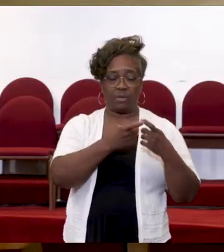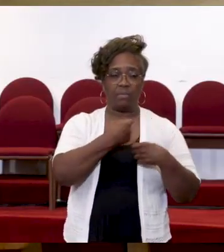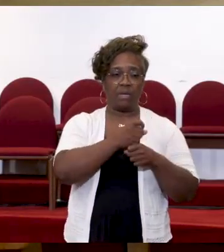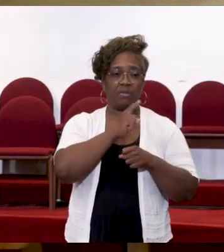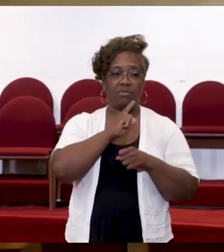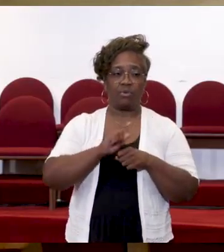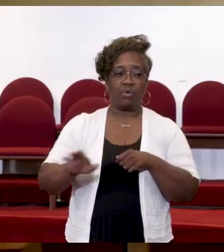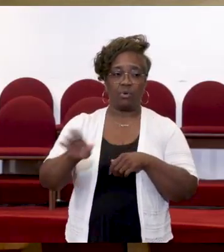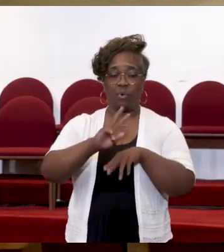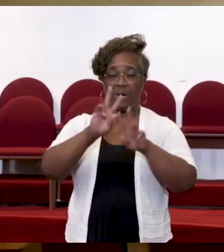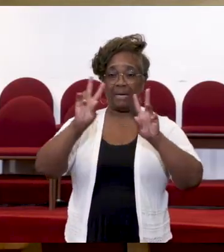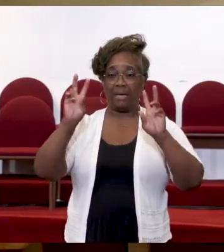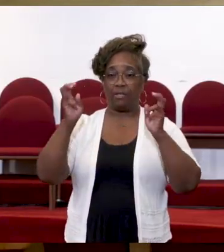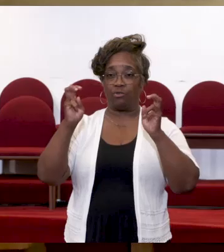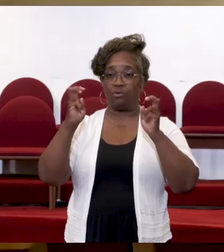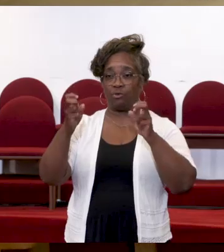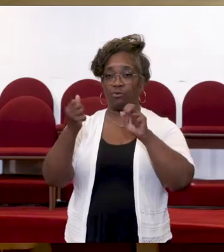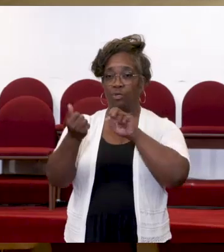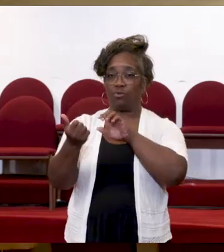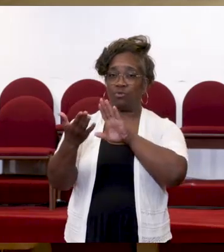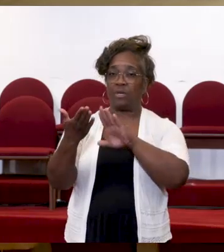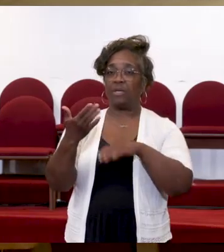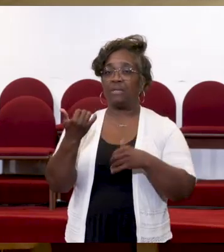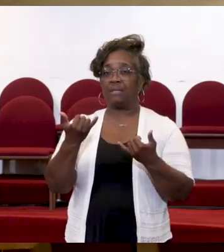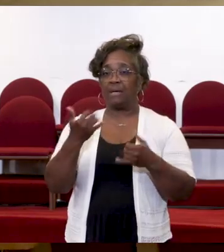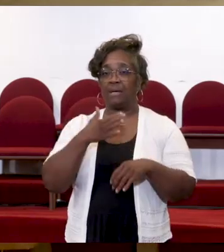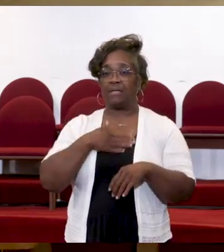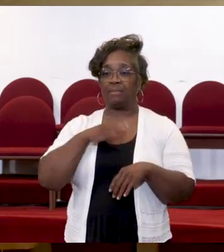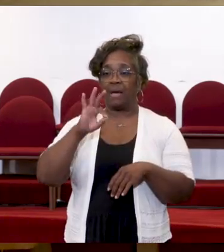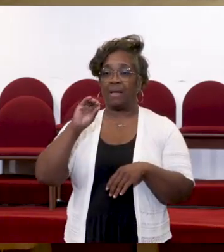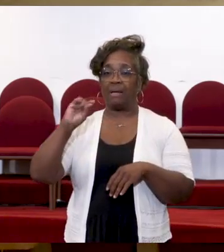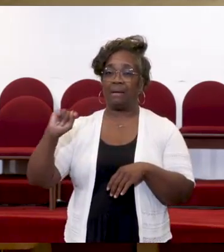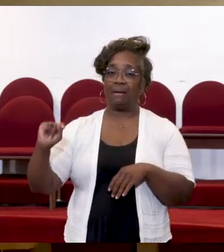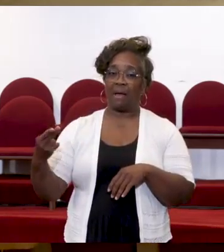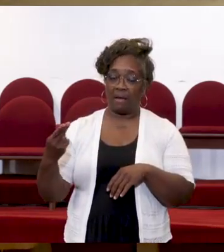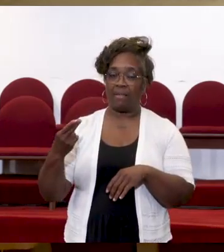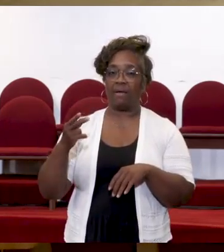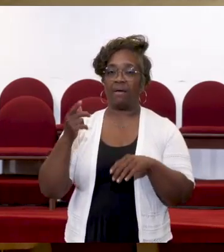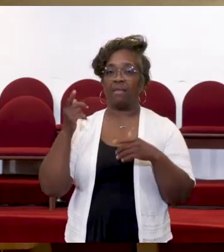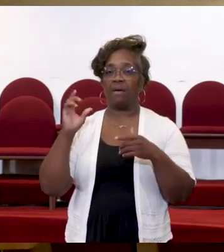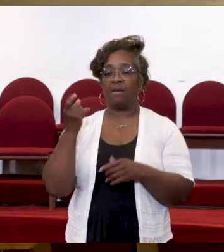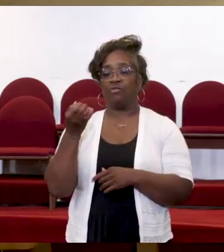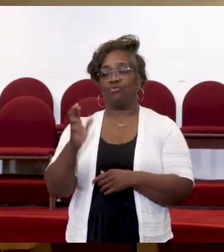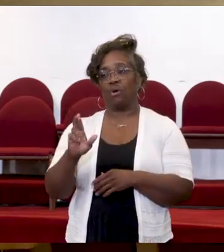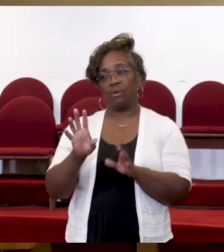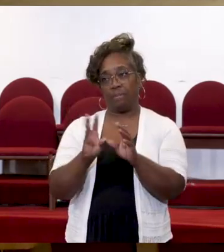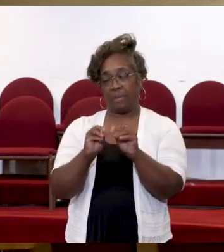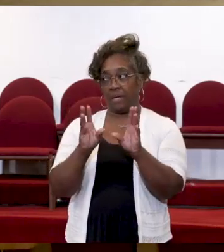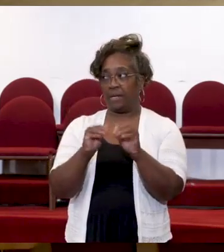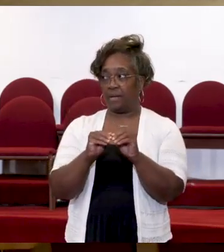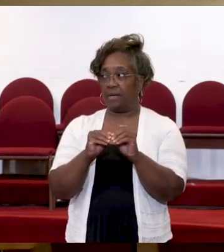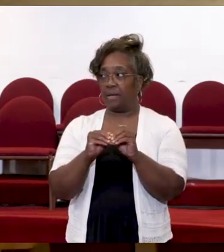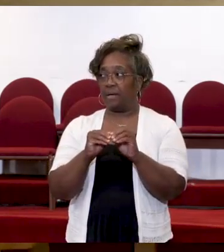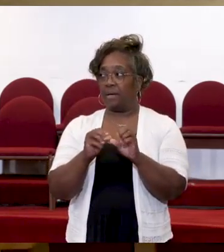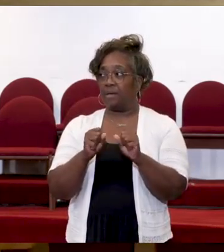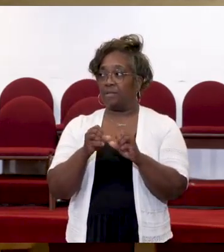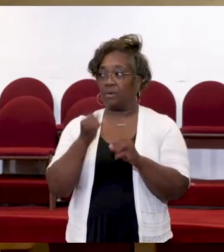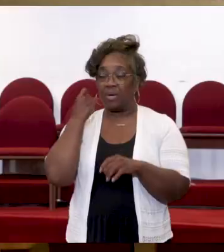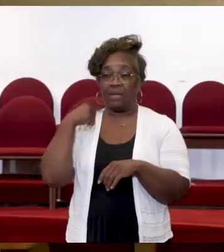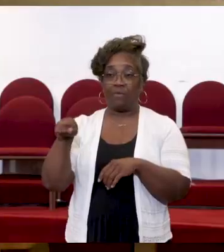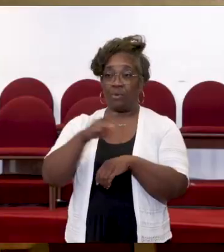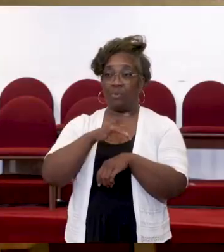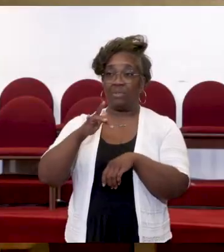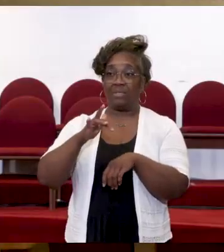my 90th charter meeting. And so if you haven't been to one of the